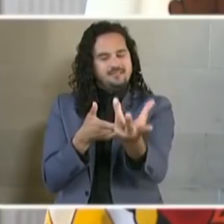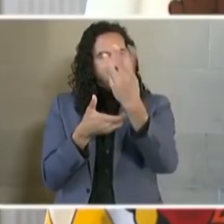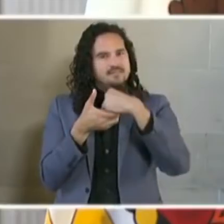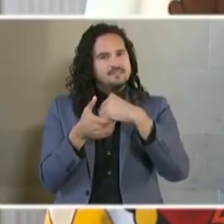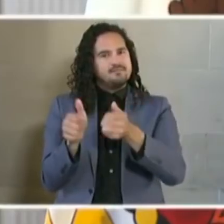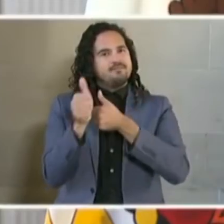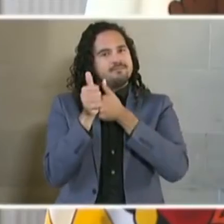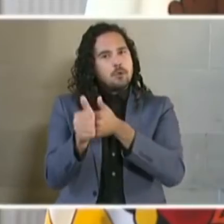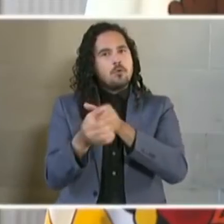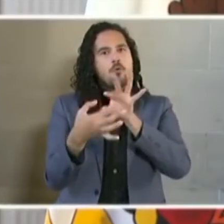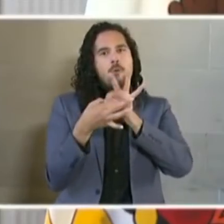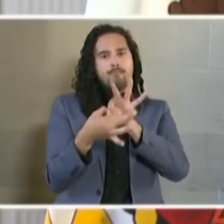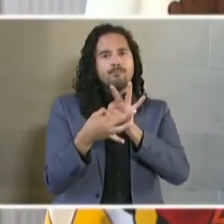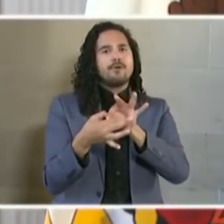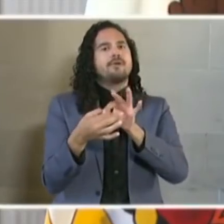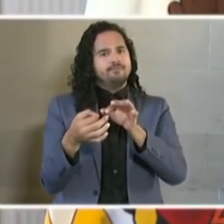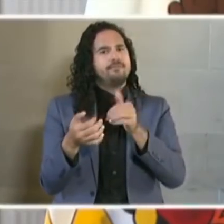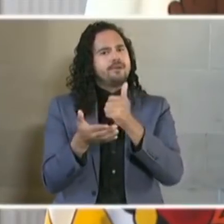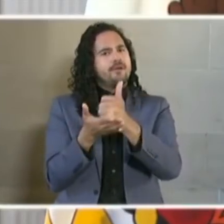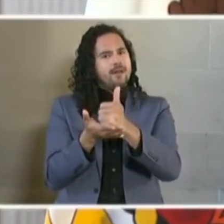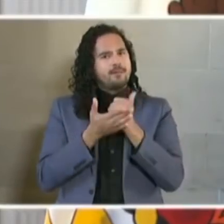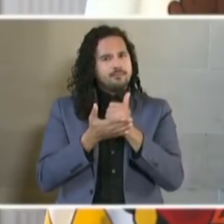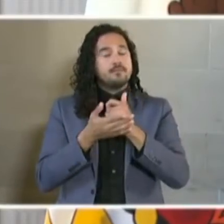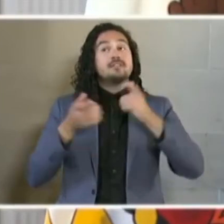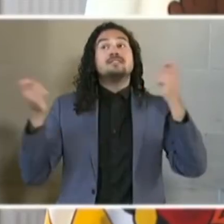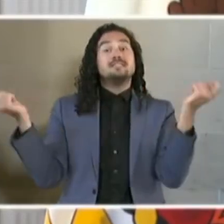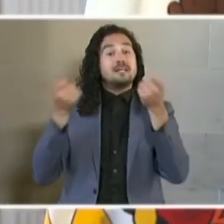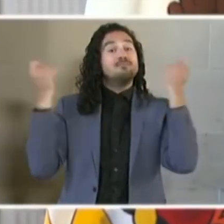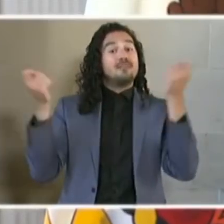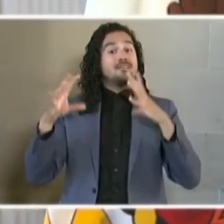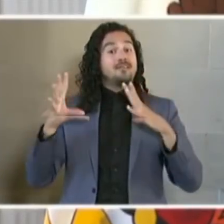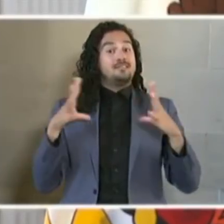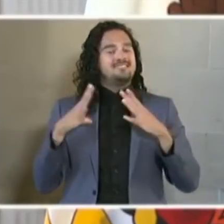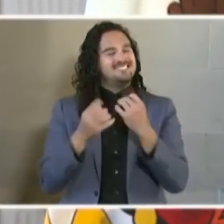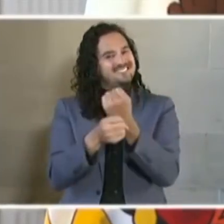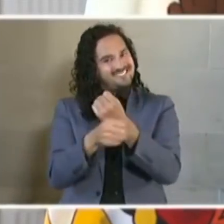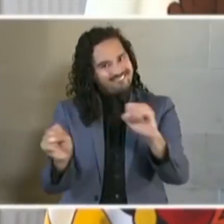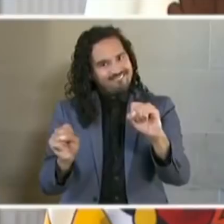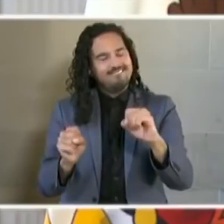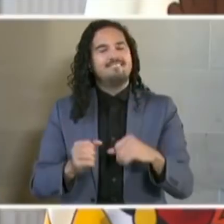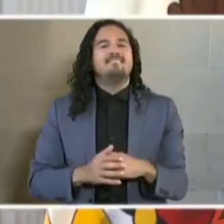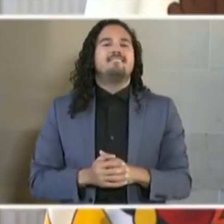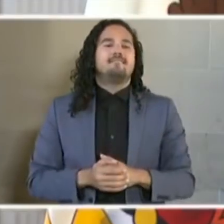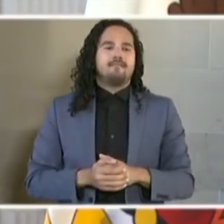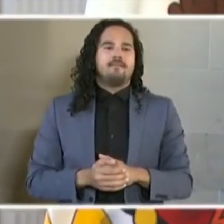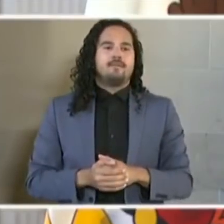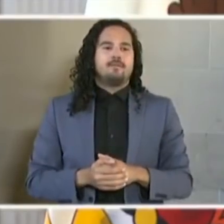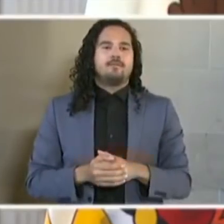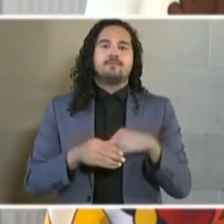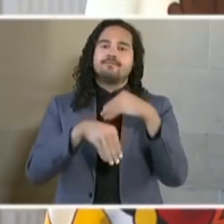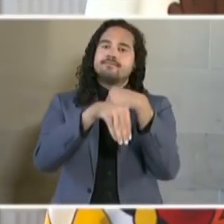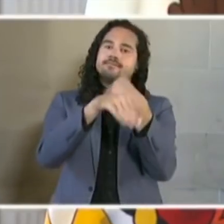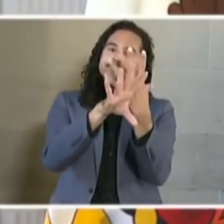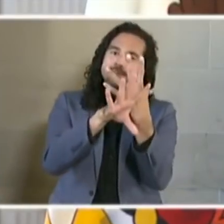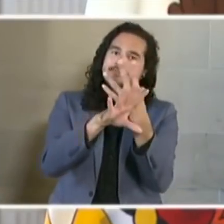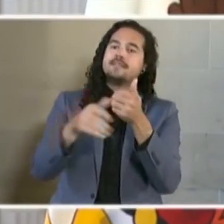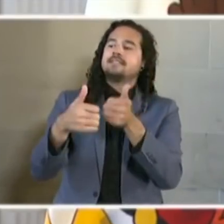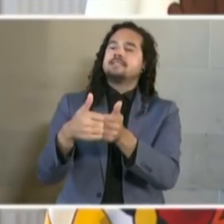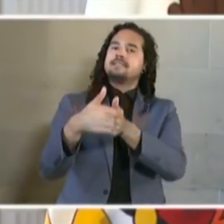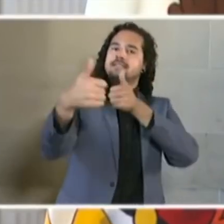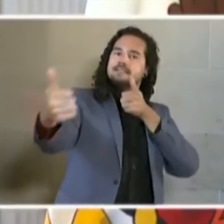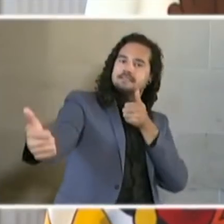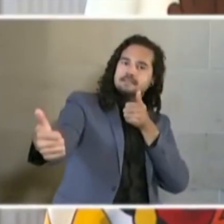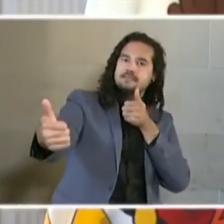safely. Virtual election parties, small outdoor gatherings limited to 3